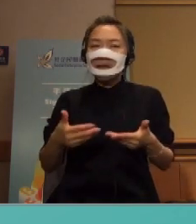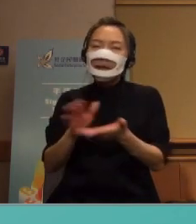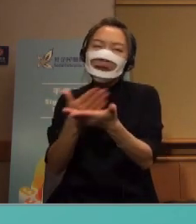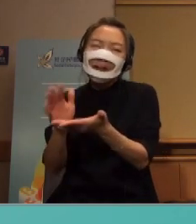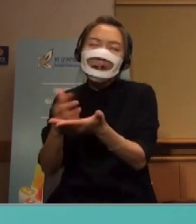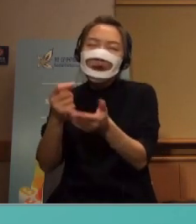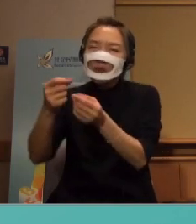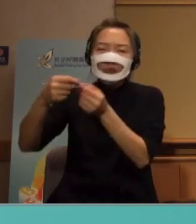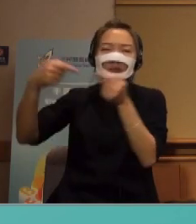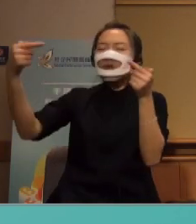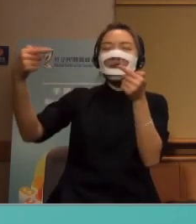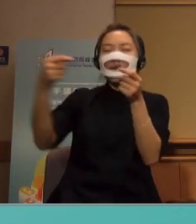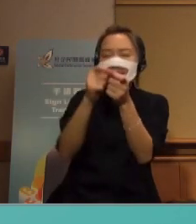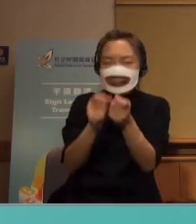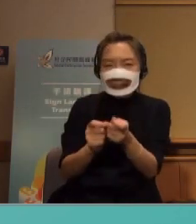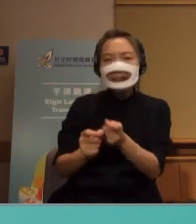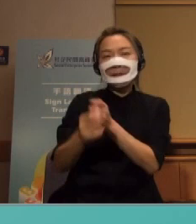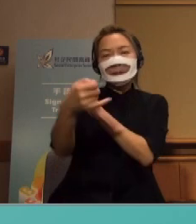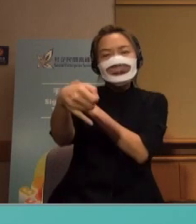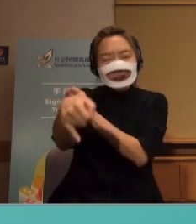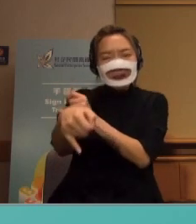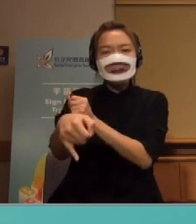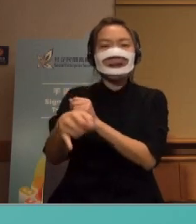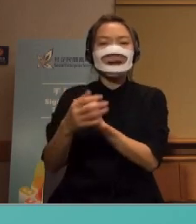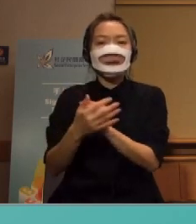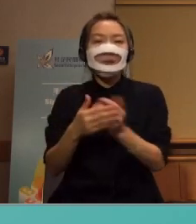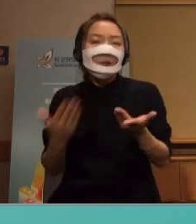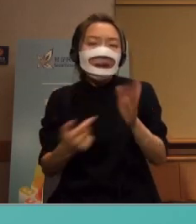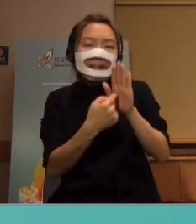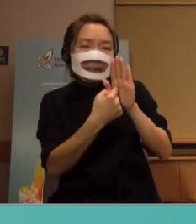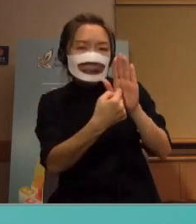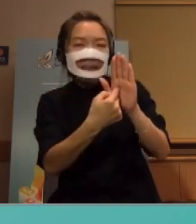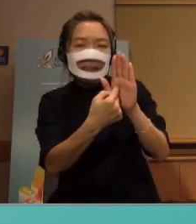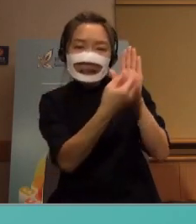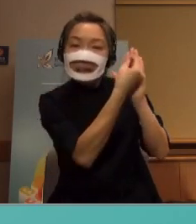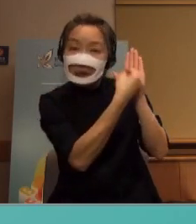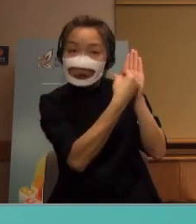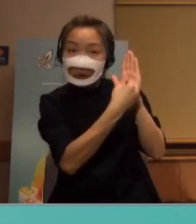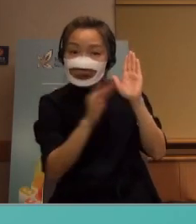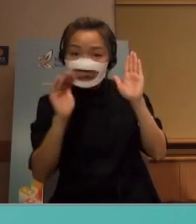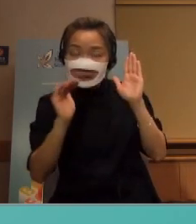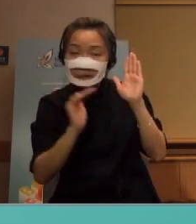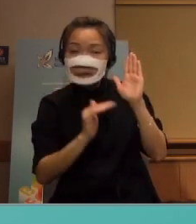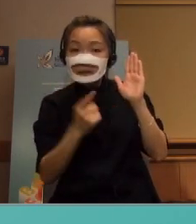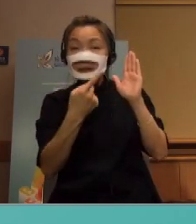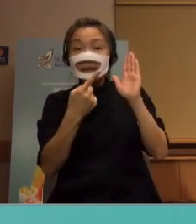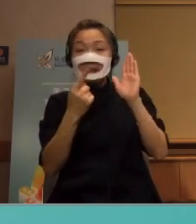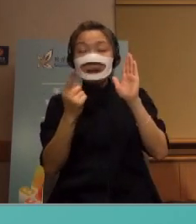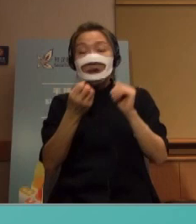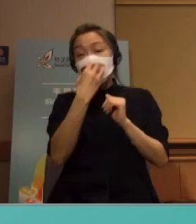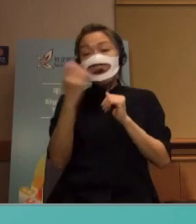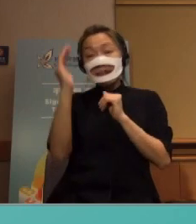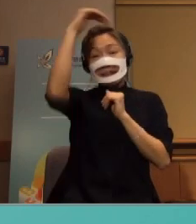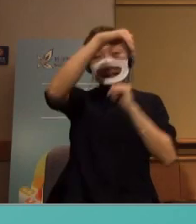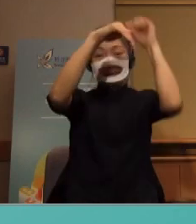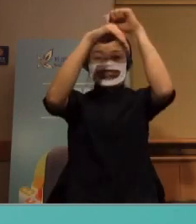So we can see this is the Hong Kong, the peak. So we are actually building 3D modeling, but this is actually